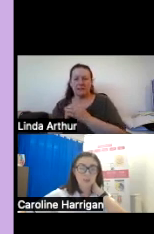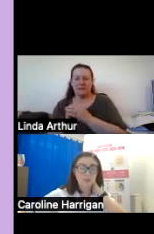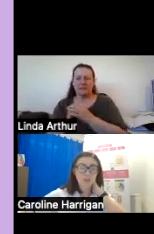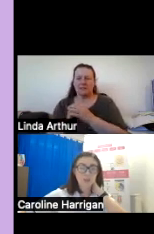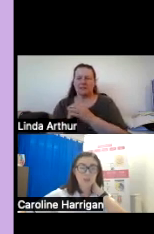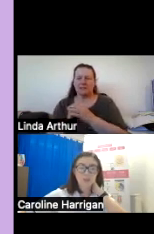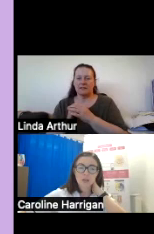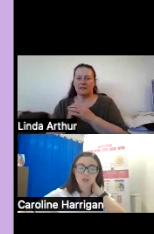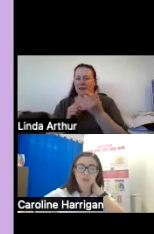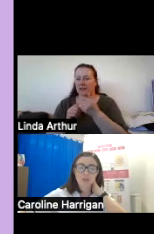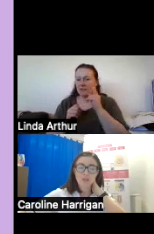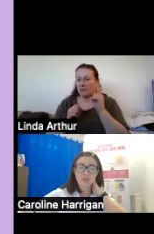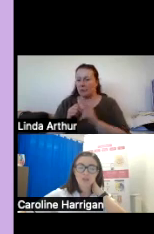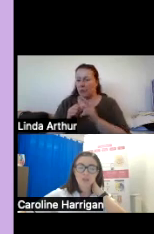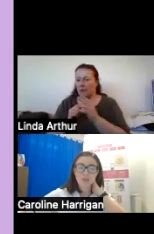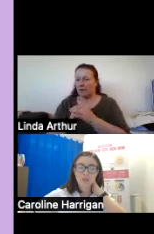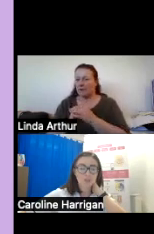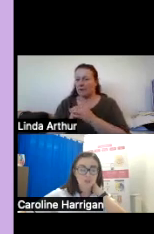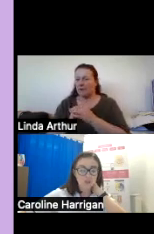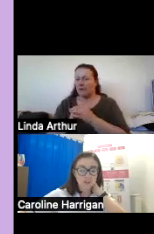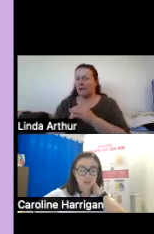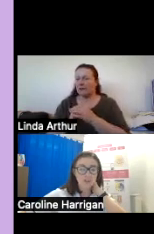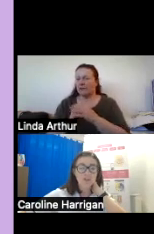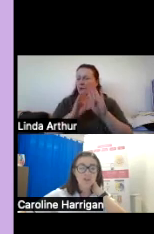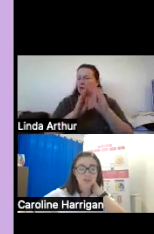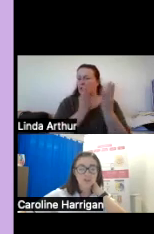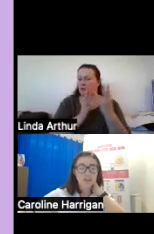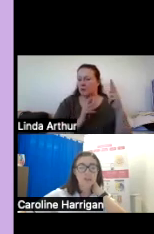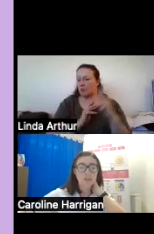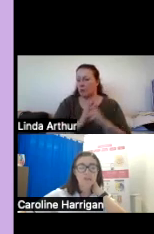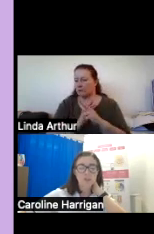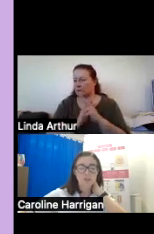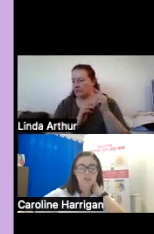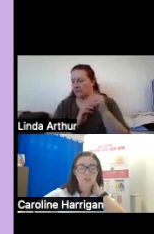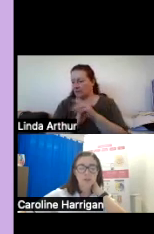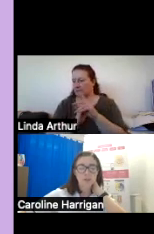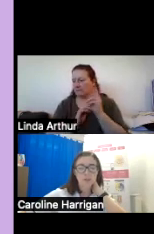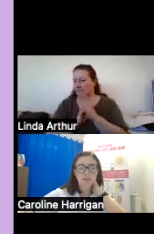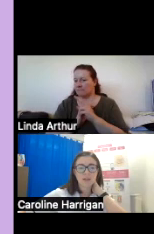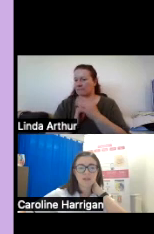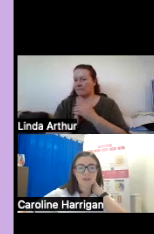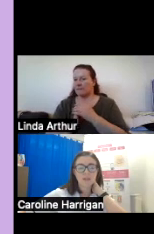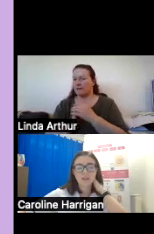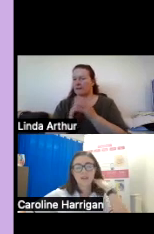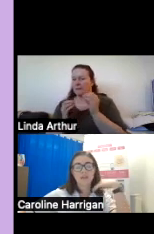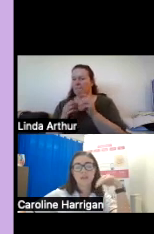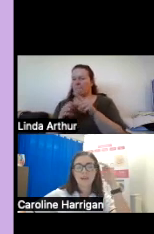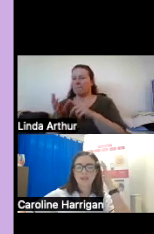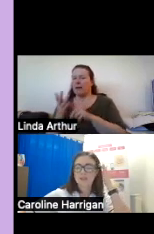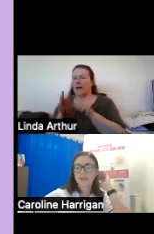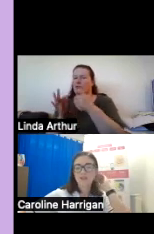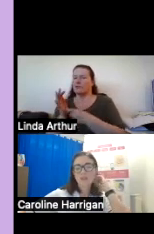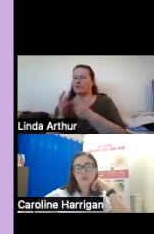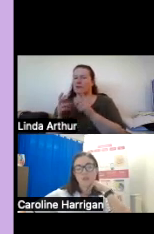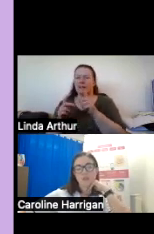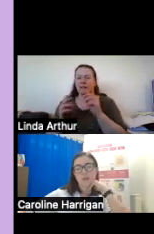like Big Brother's watching you, because they can log on and see when you're doing your exercises, when you're not, and if you put on your wee bladder diary there, then they can